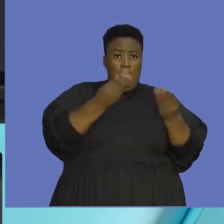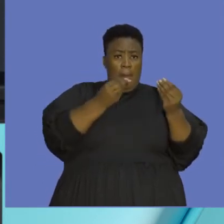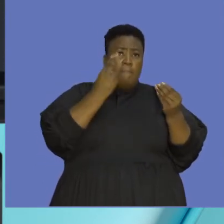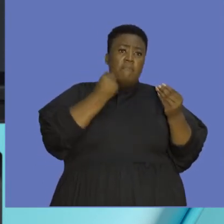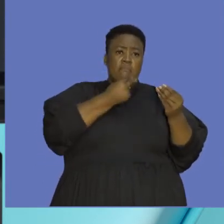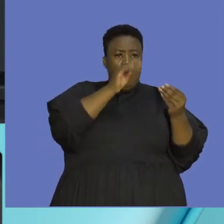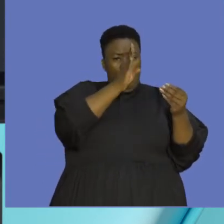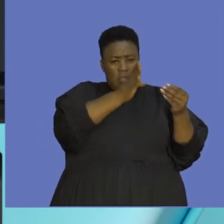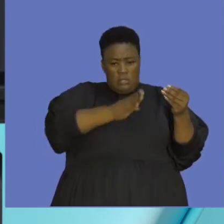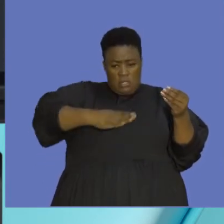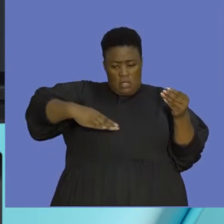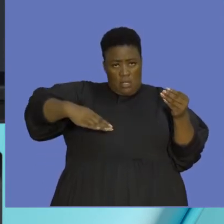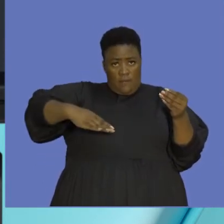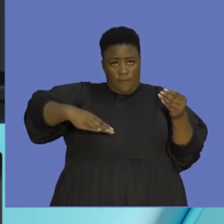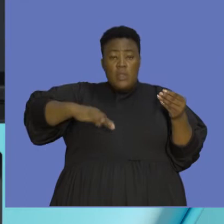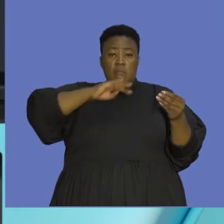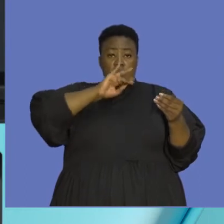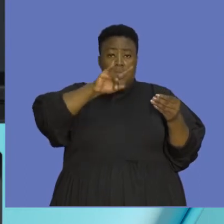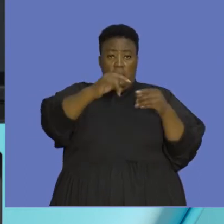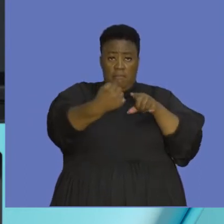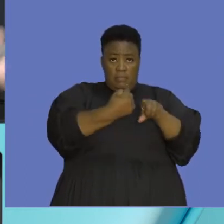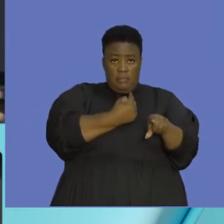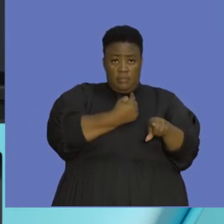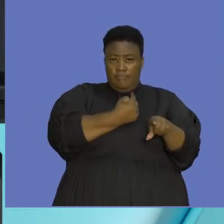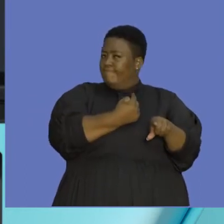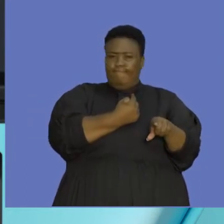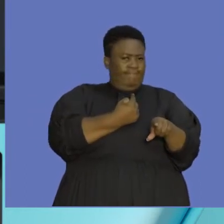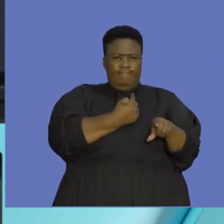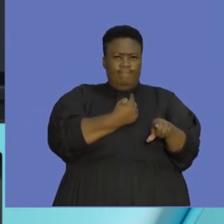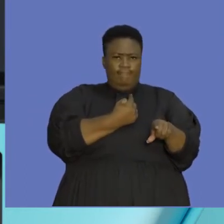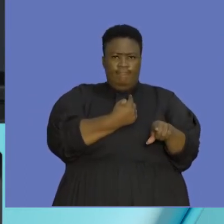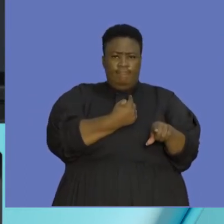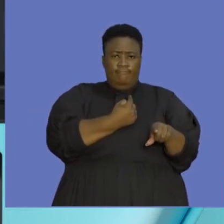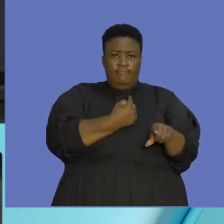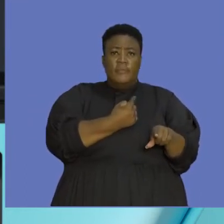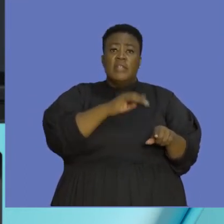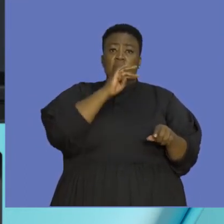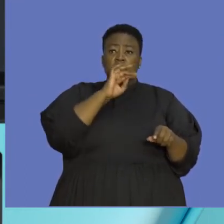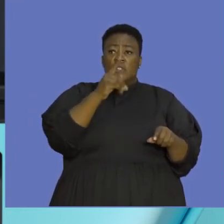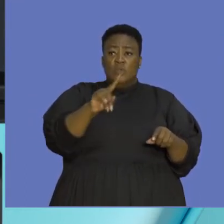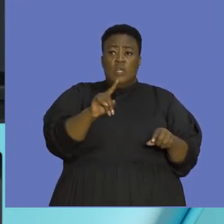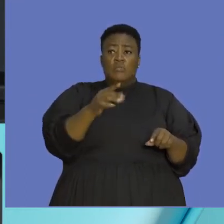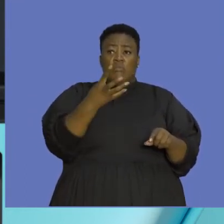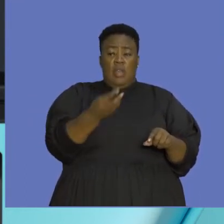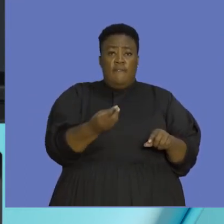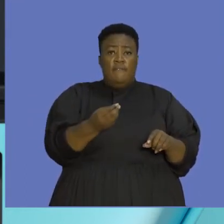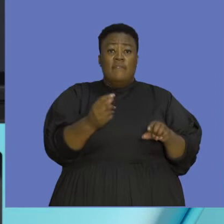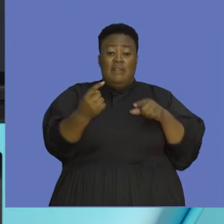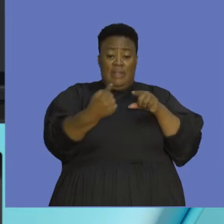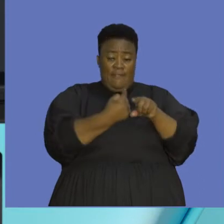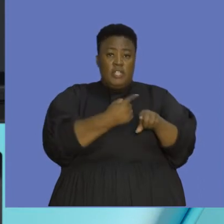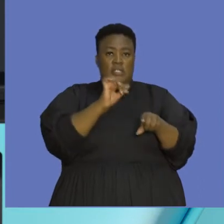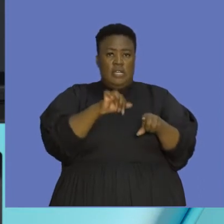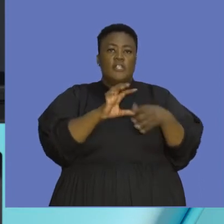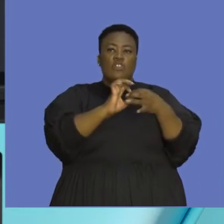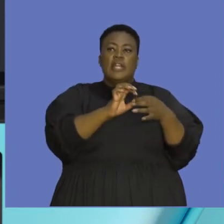me as soon as I get this nice curve, that it means they're inversely proportional. No, it doesn't. It means that there's